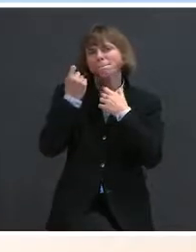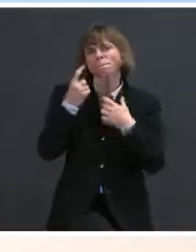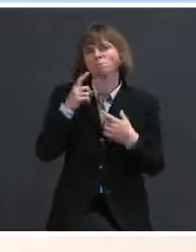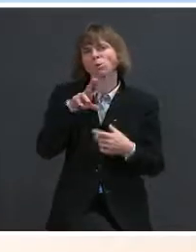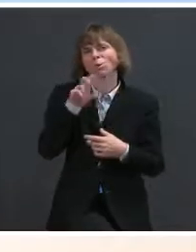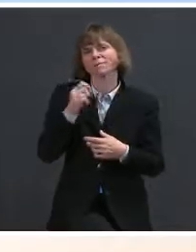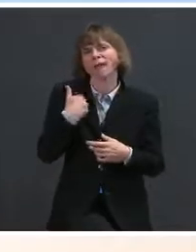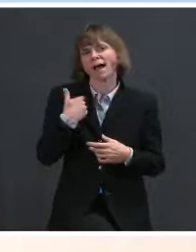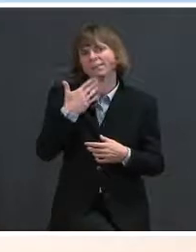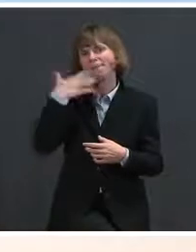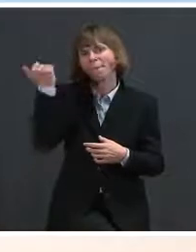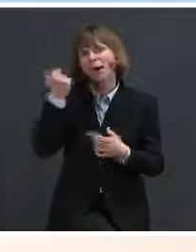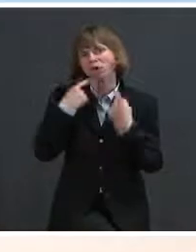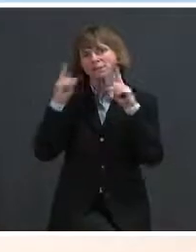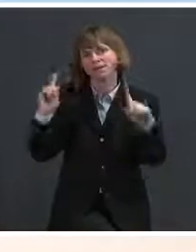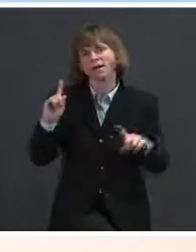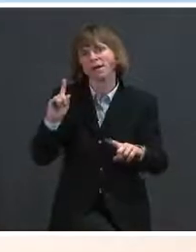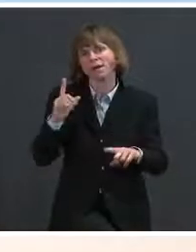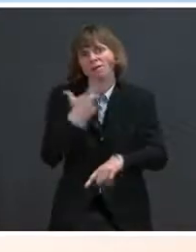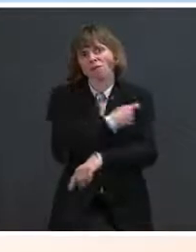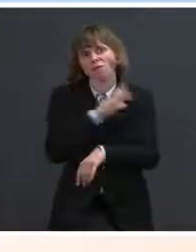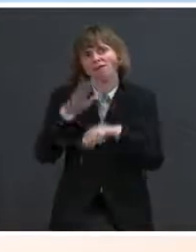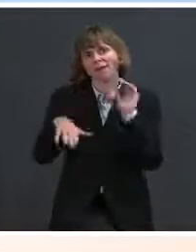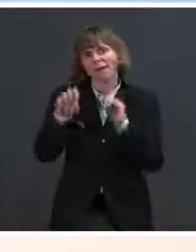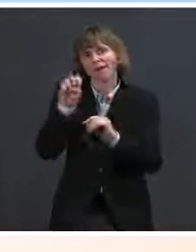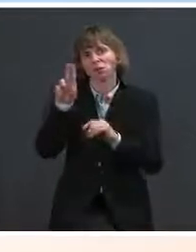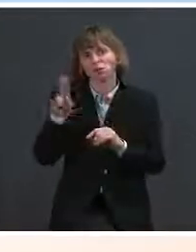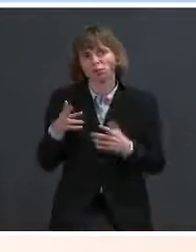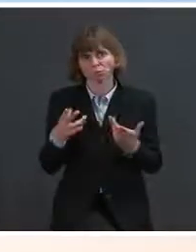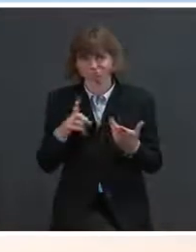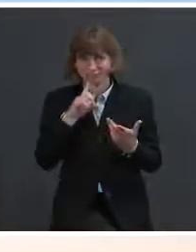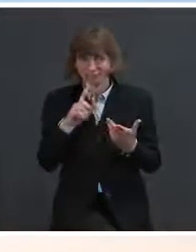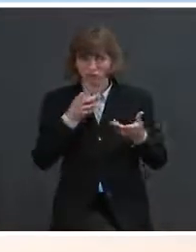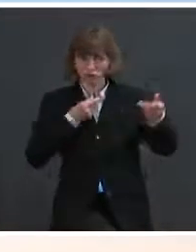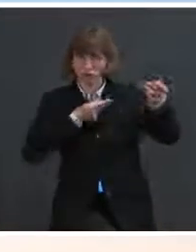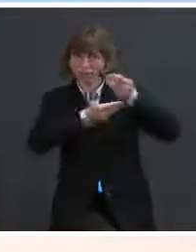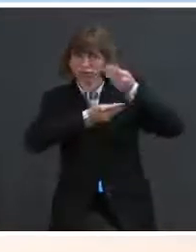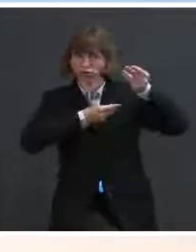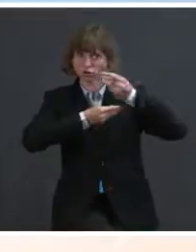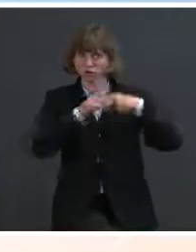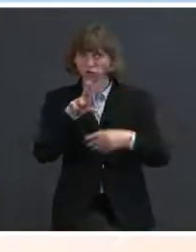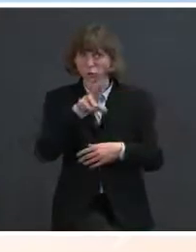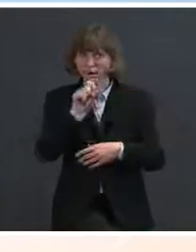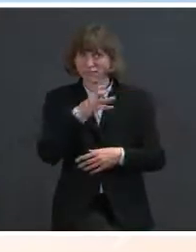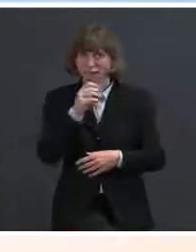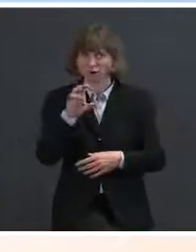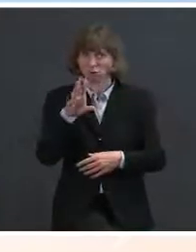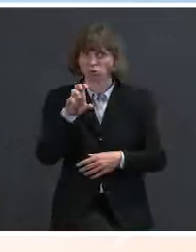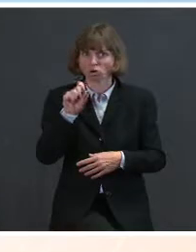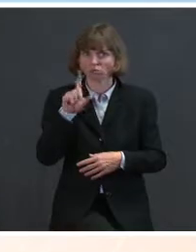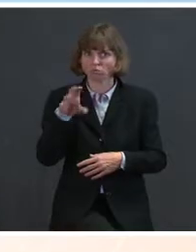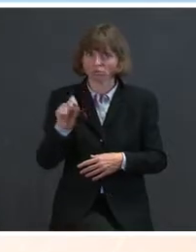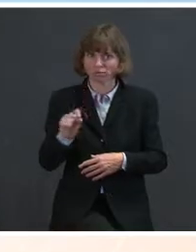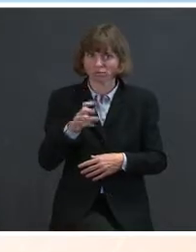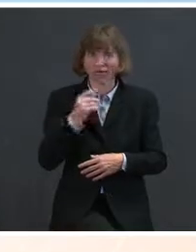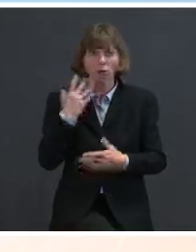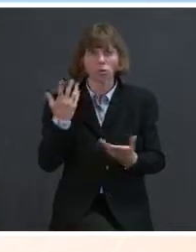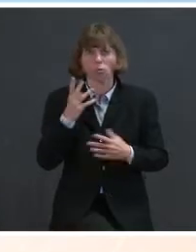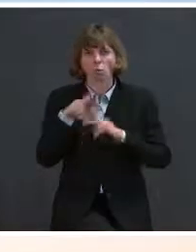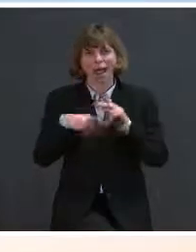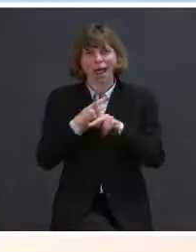than the European Union, is there an exchange between the US and Brussels, and what kind of advice would you have to the Europeans to do it